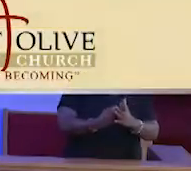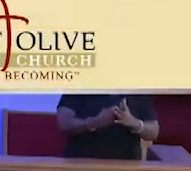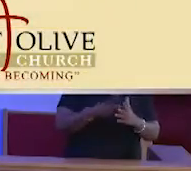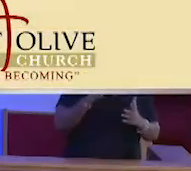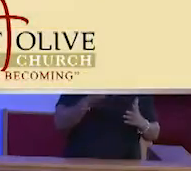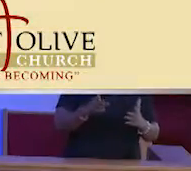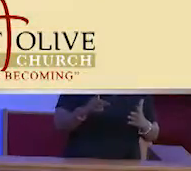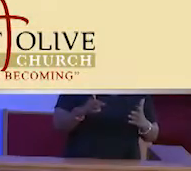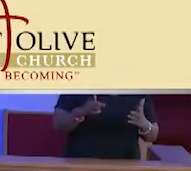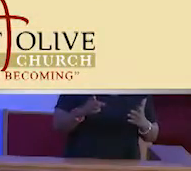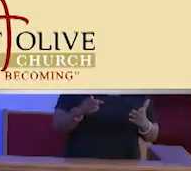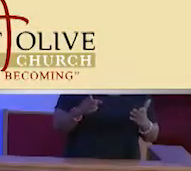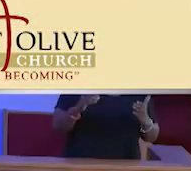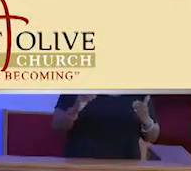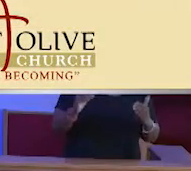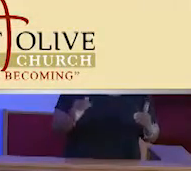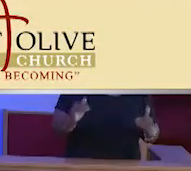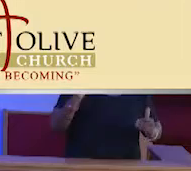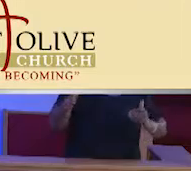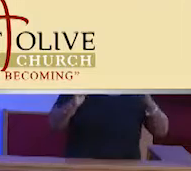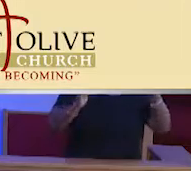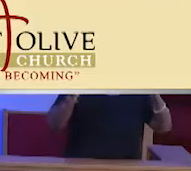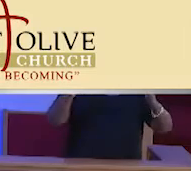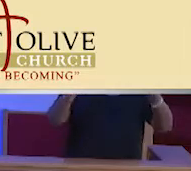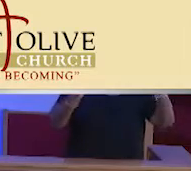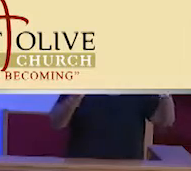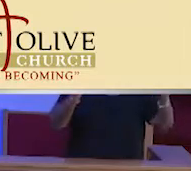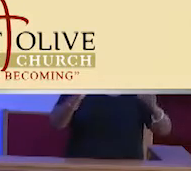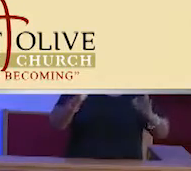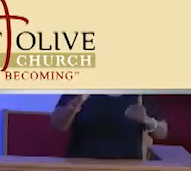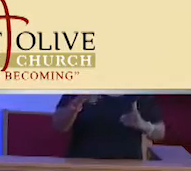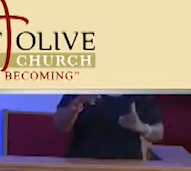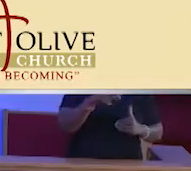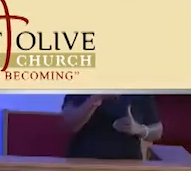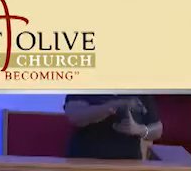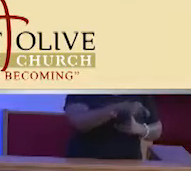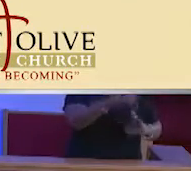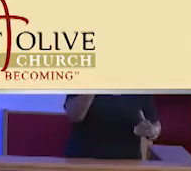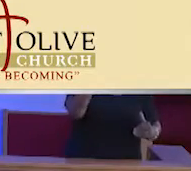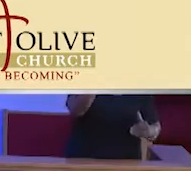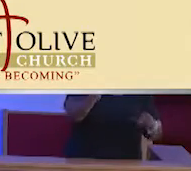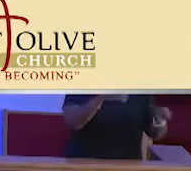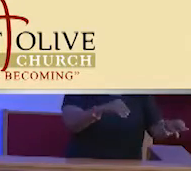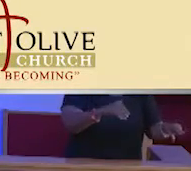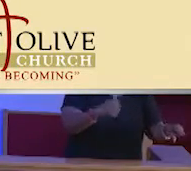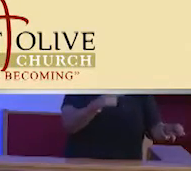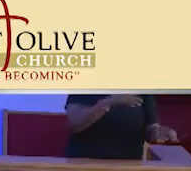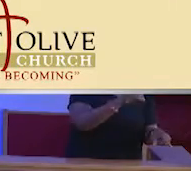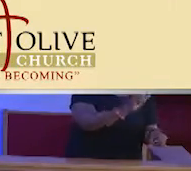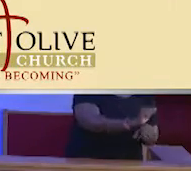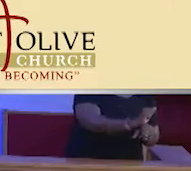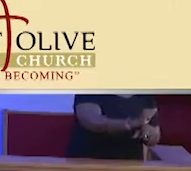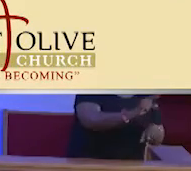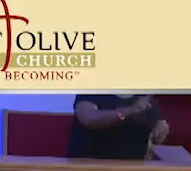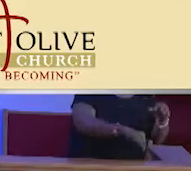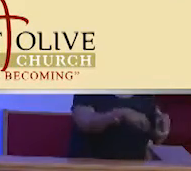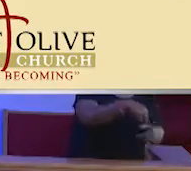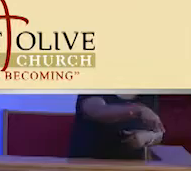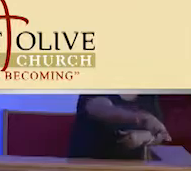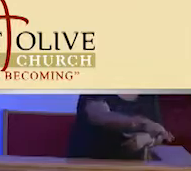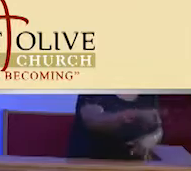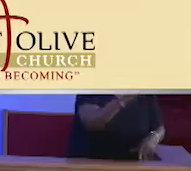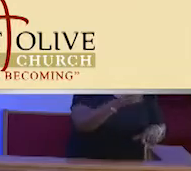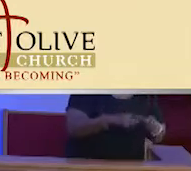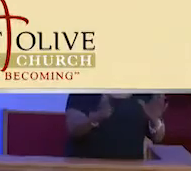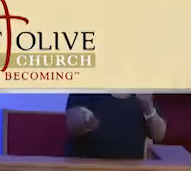the eliminated. The man, because of his disability, was not allowed